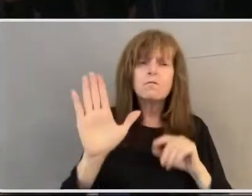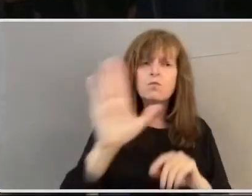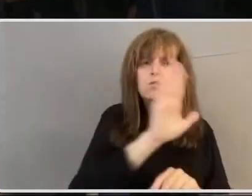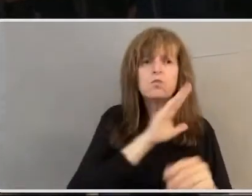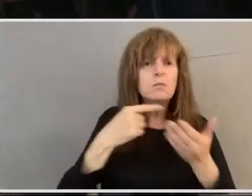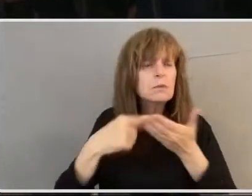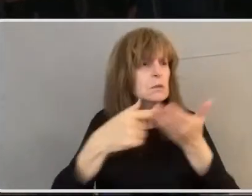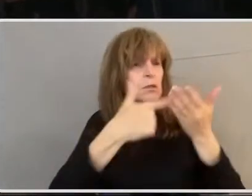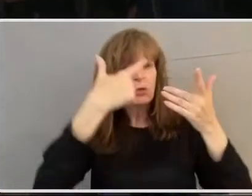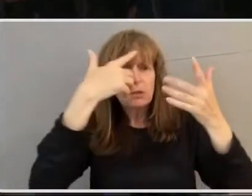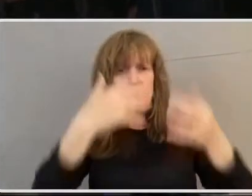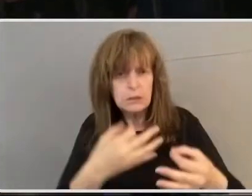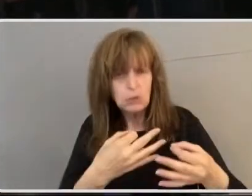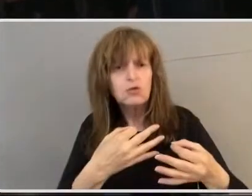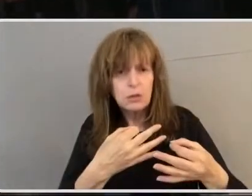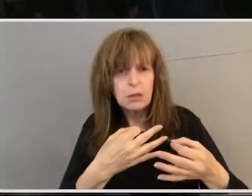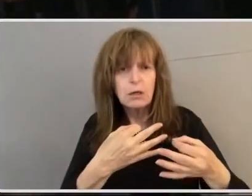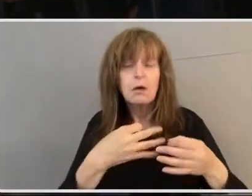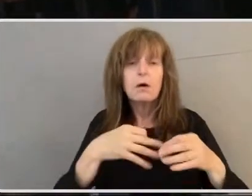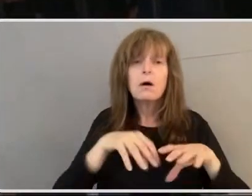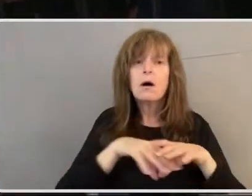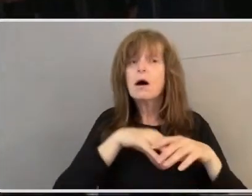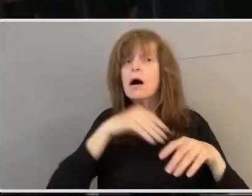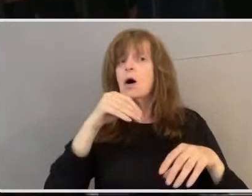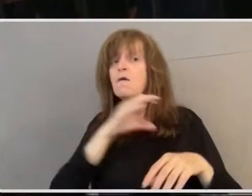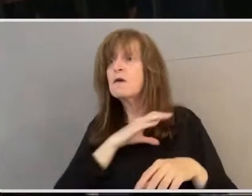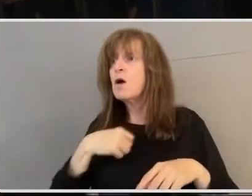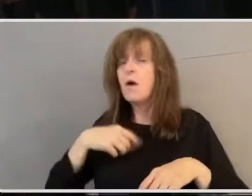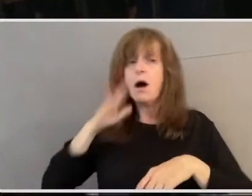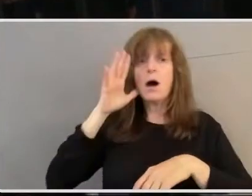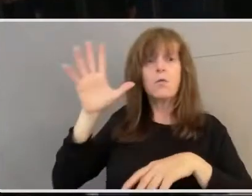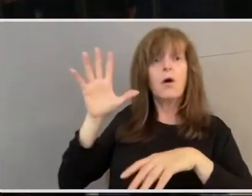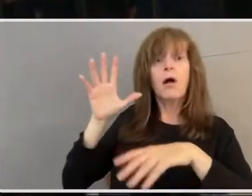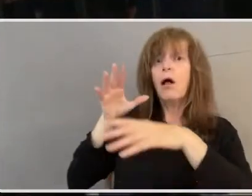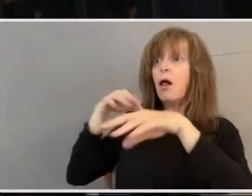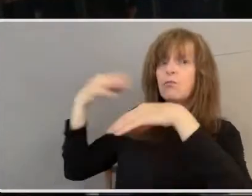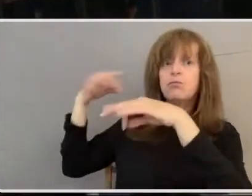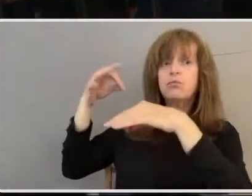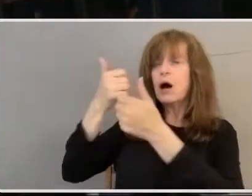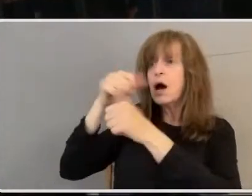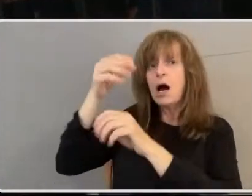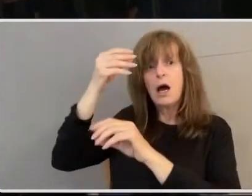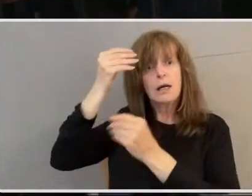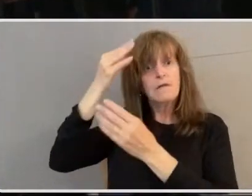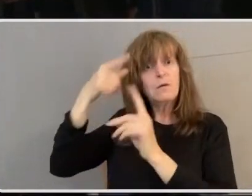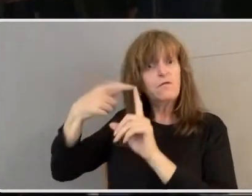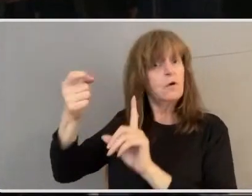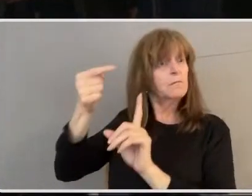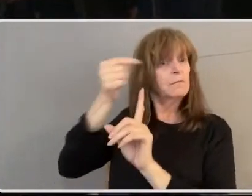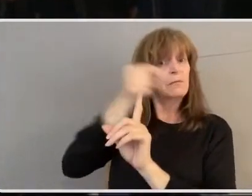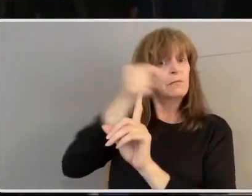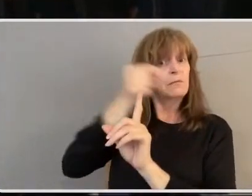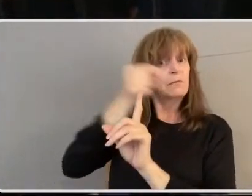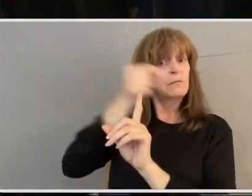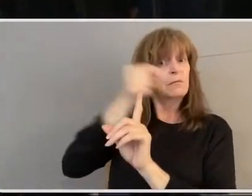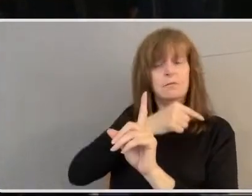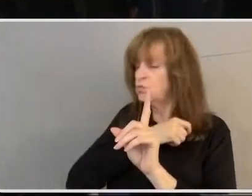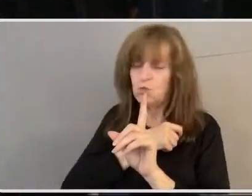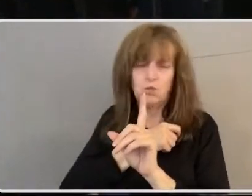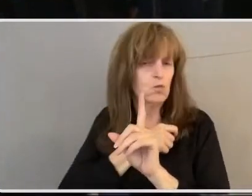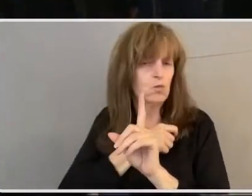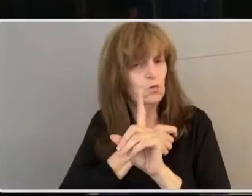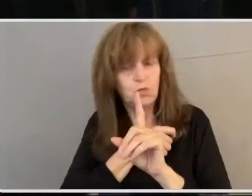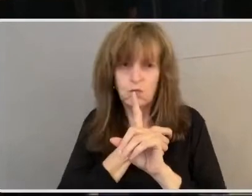the Council any fact pertaining to such matters. I will not discuss the decisions